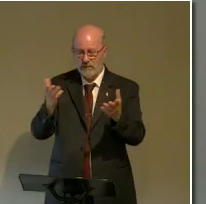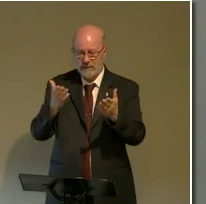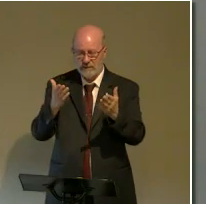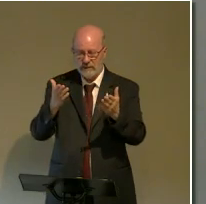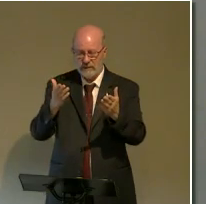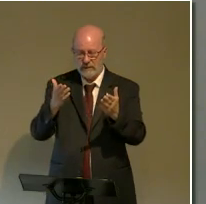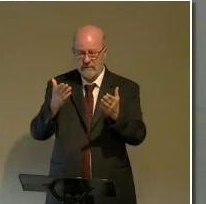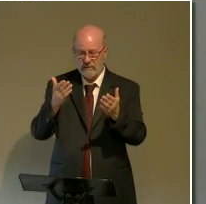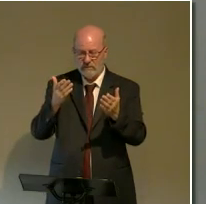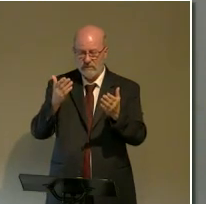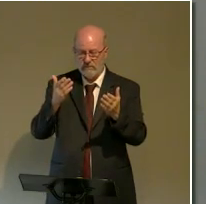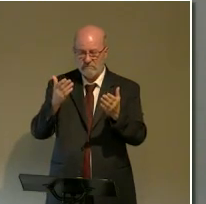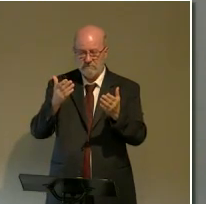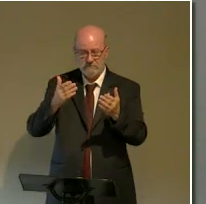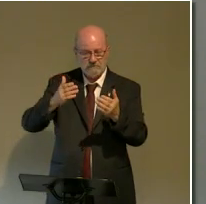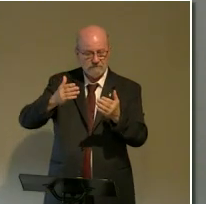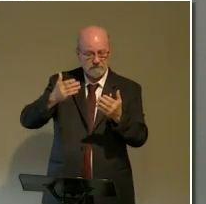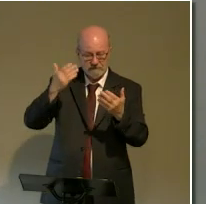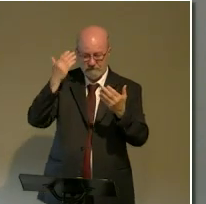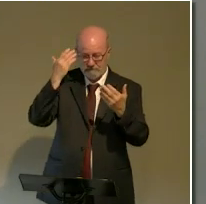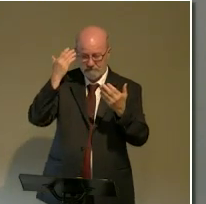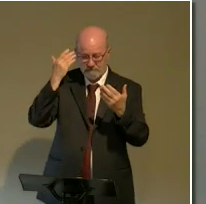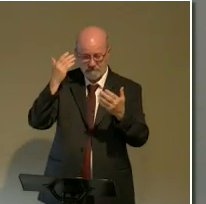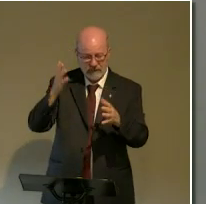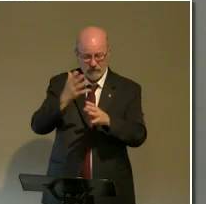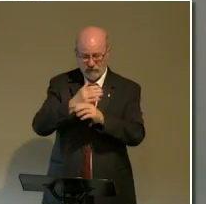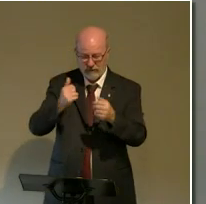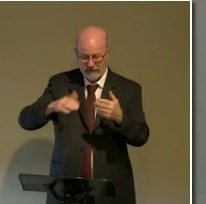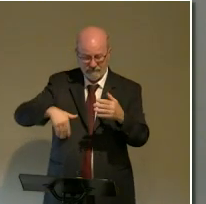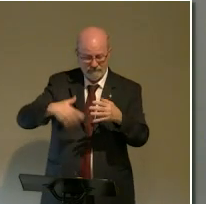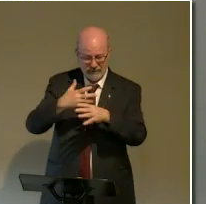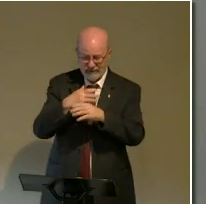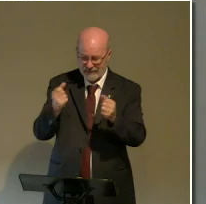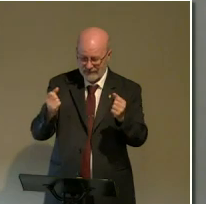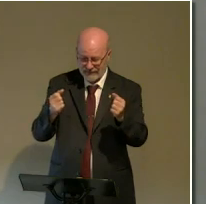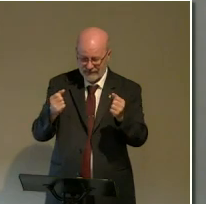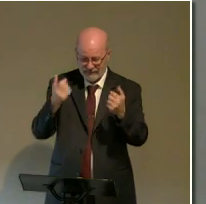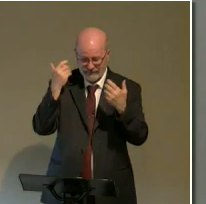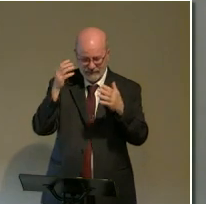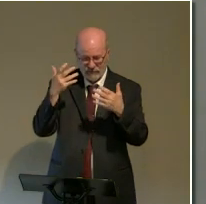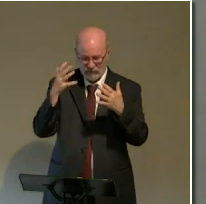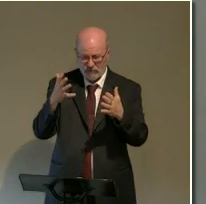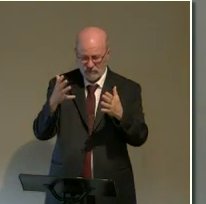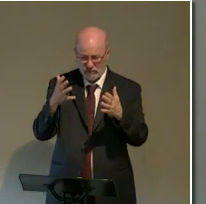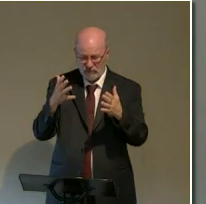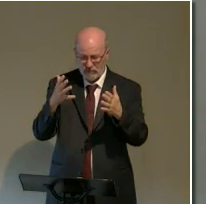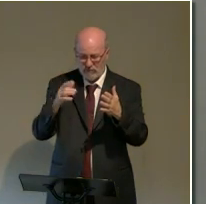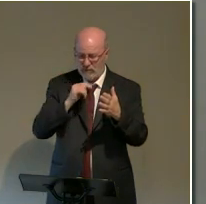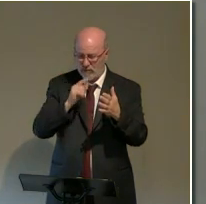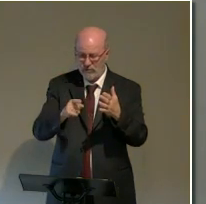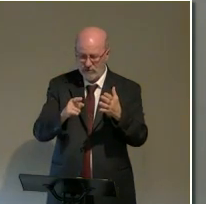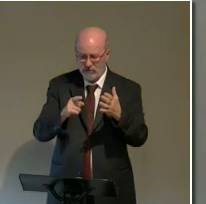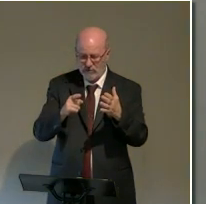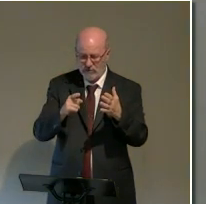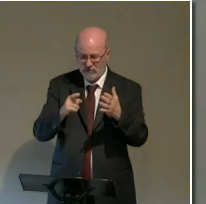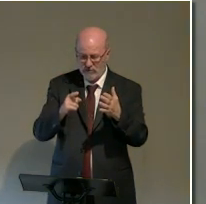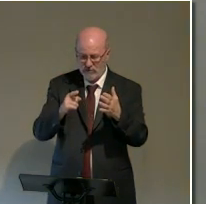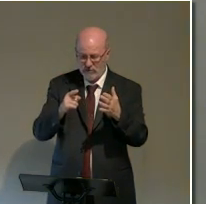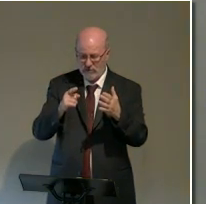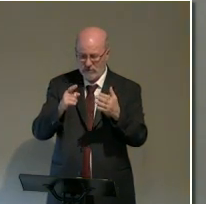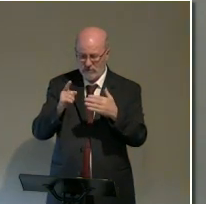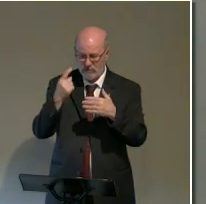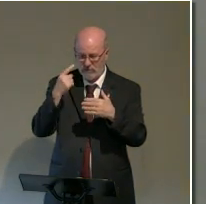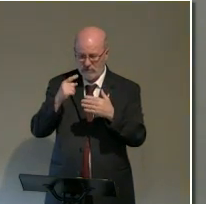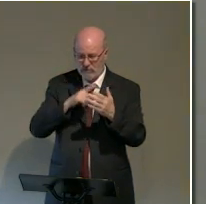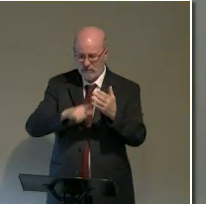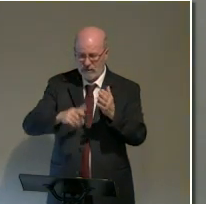my voice, Lord, and they're not confident that they're saved, they don't know, or they're not sure what it's all about,